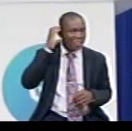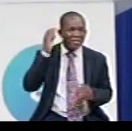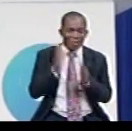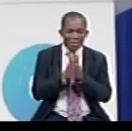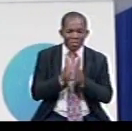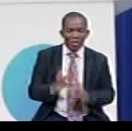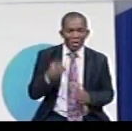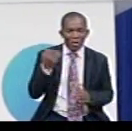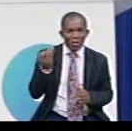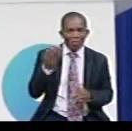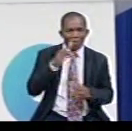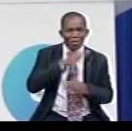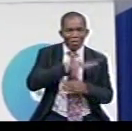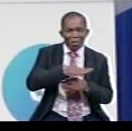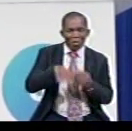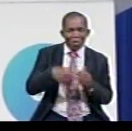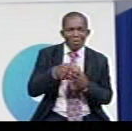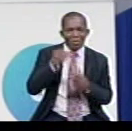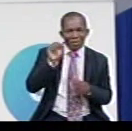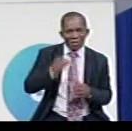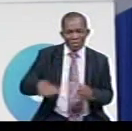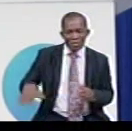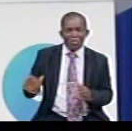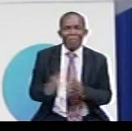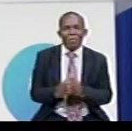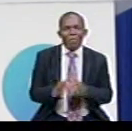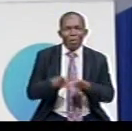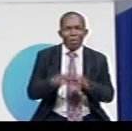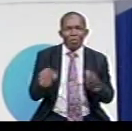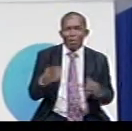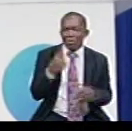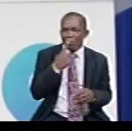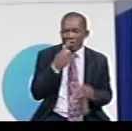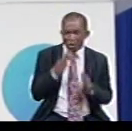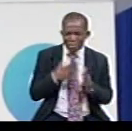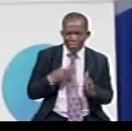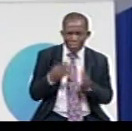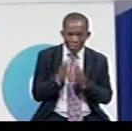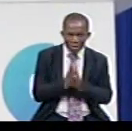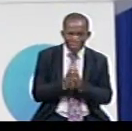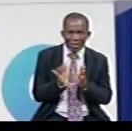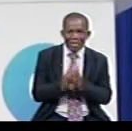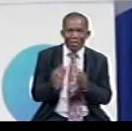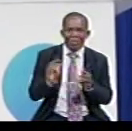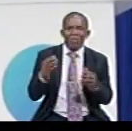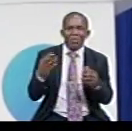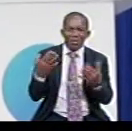Open your mouth and pray that tonight will not be an exception.